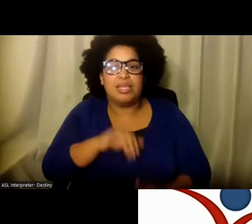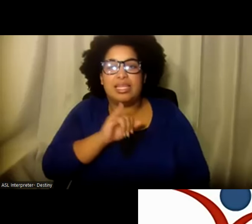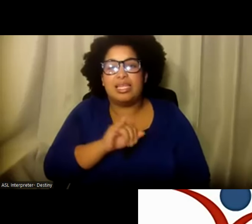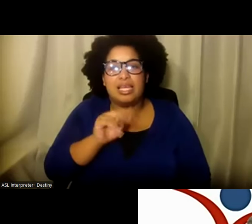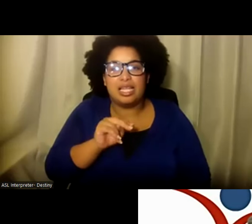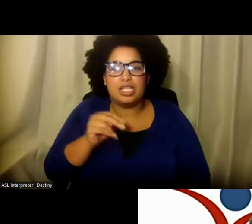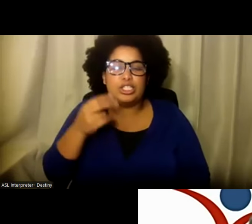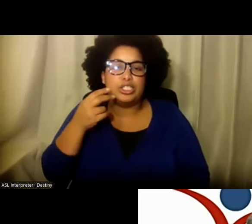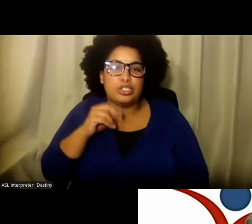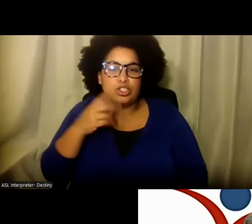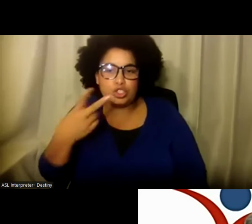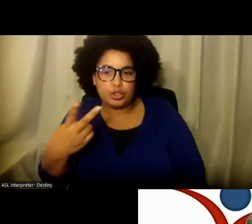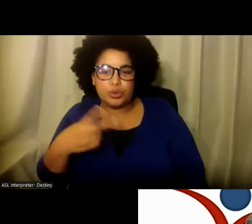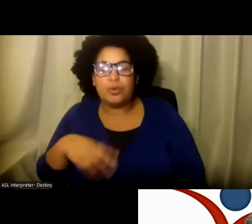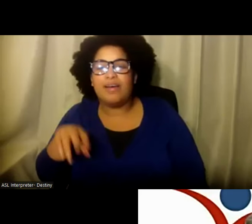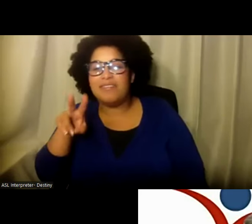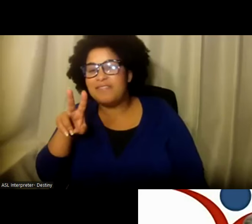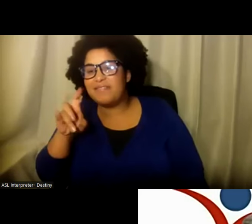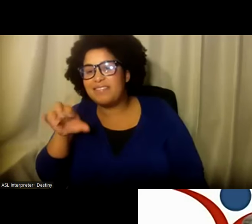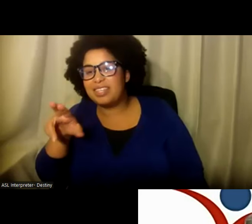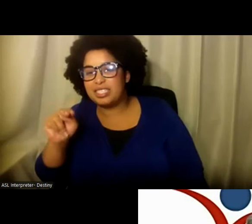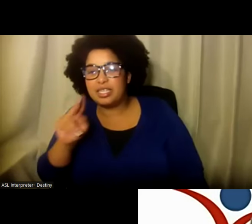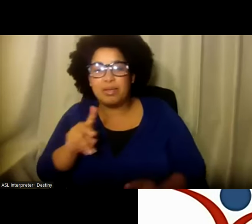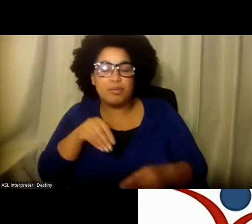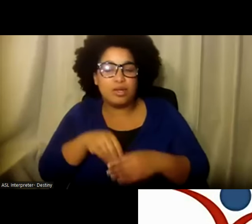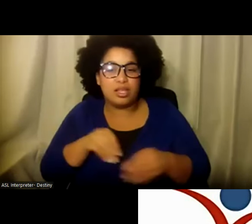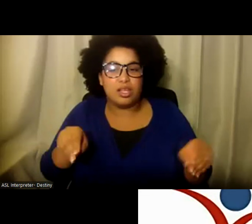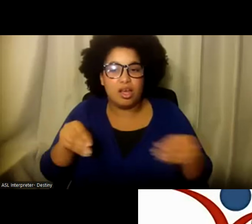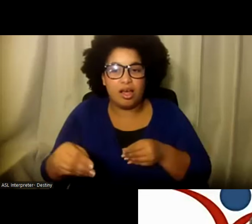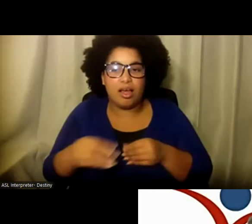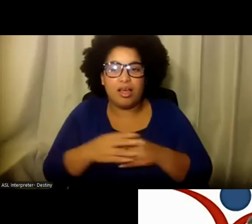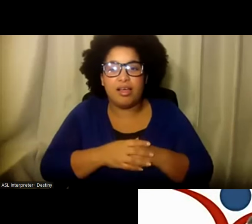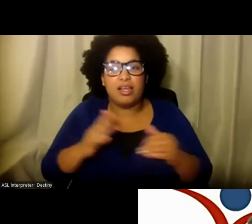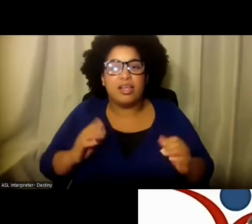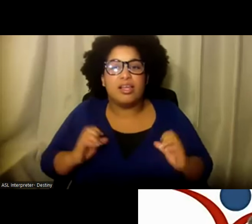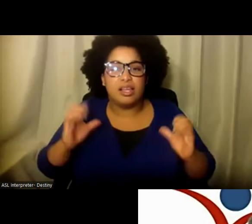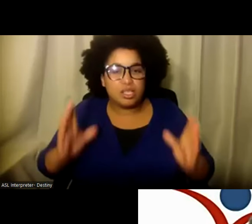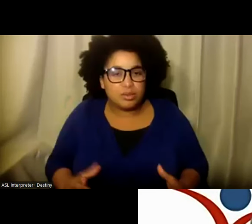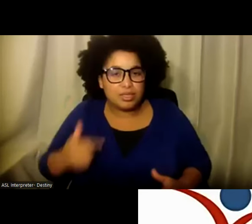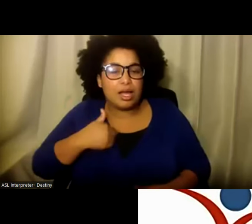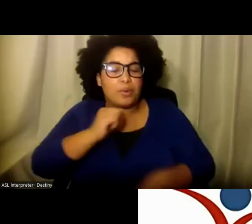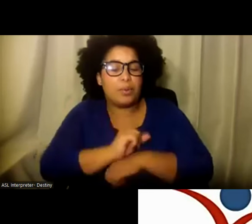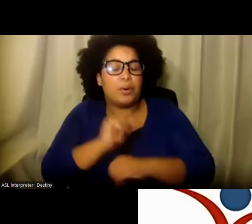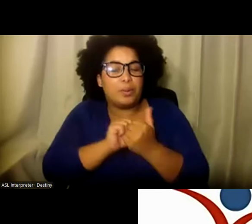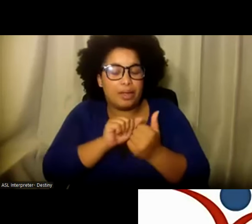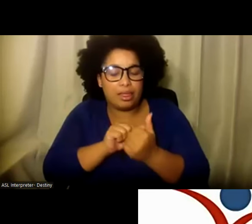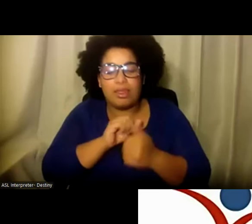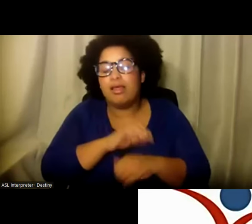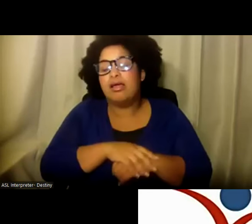is, like I said, it's the people here at the office. It's the consumers that I work with.